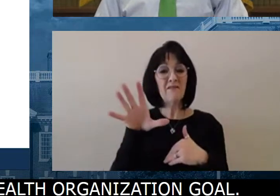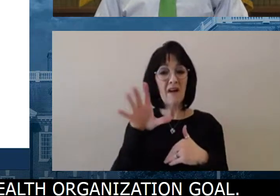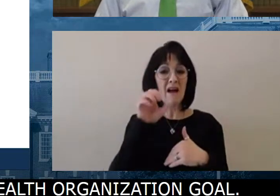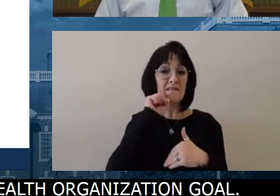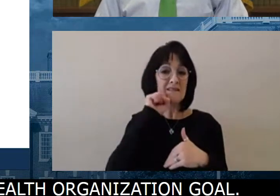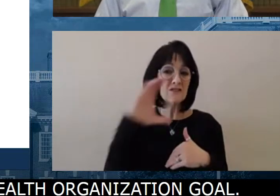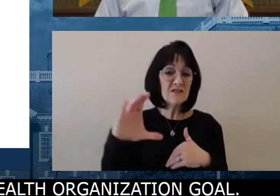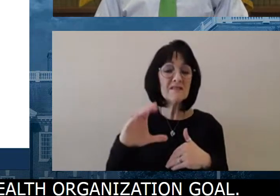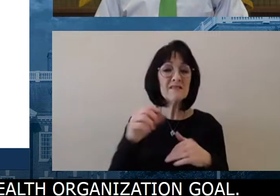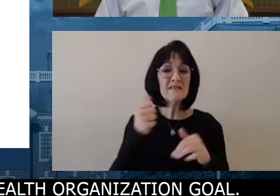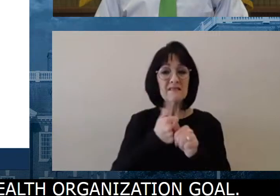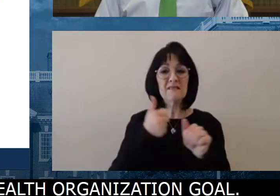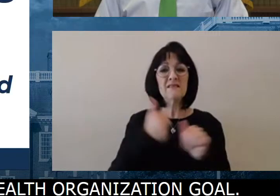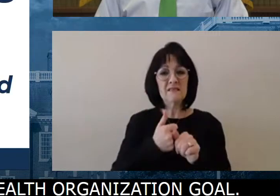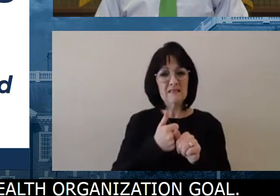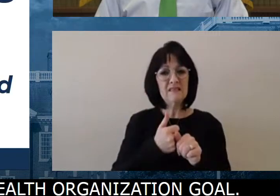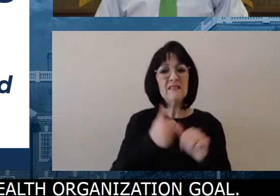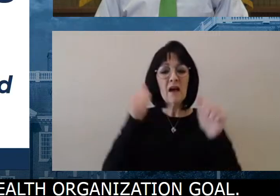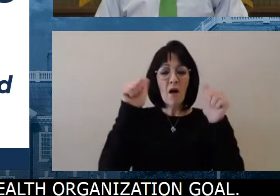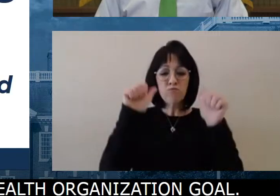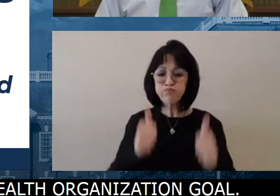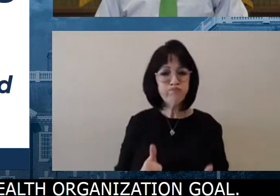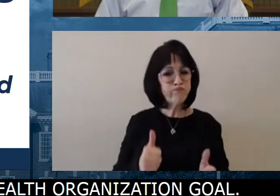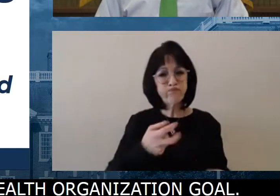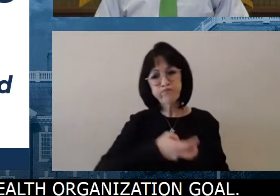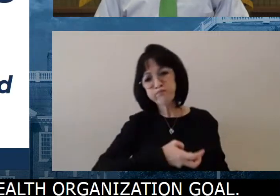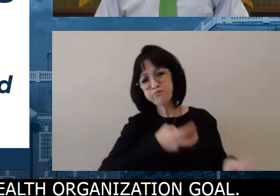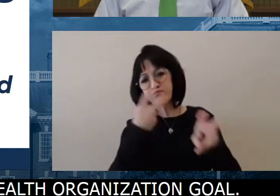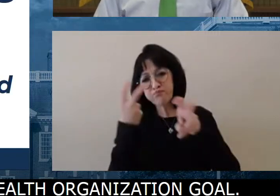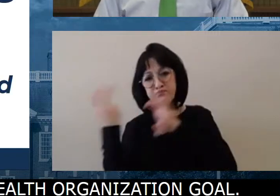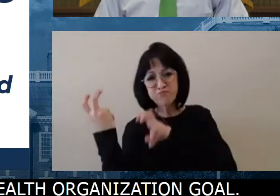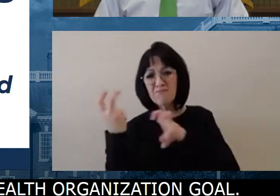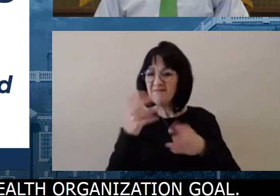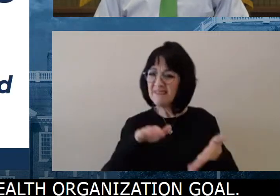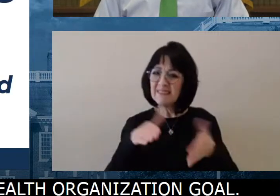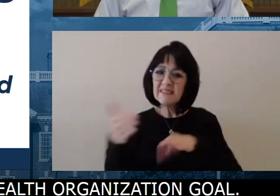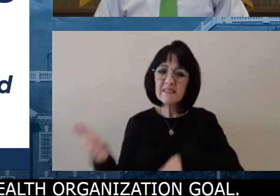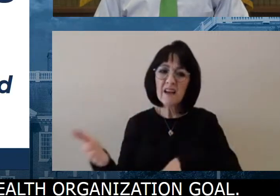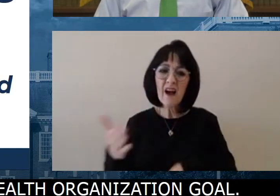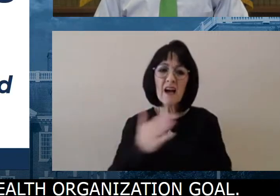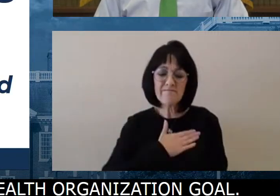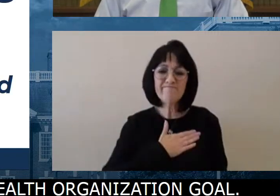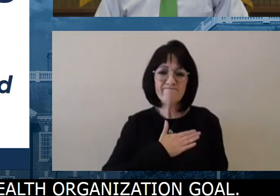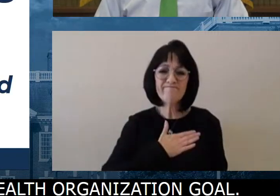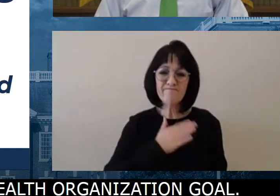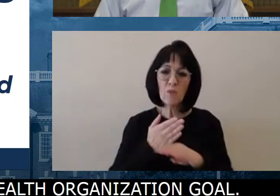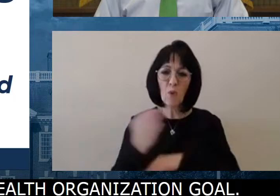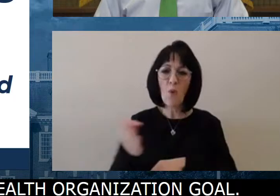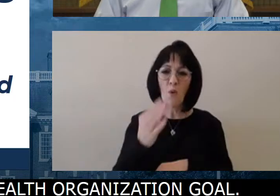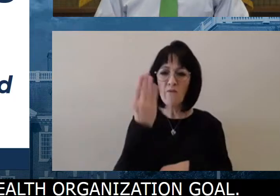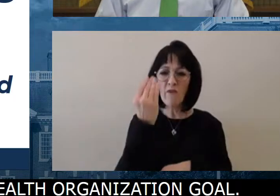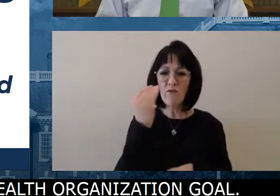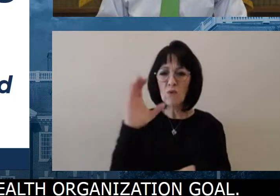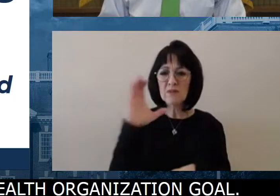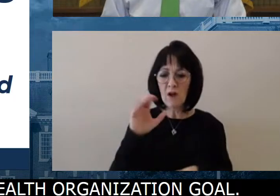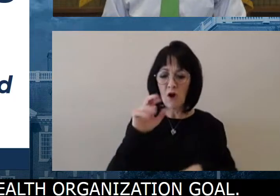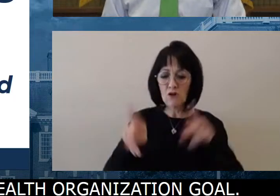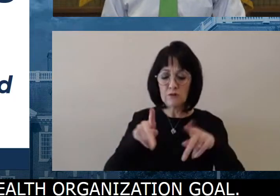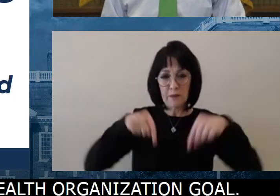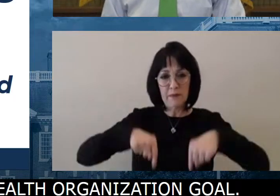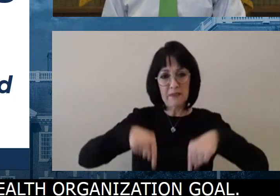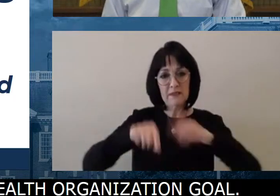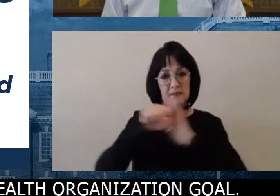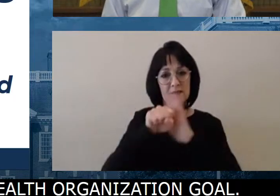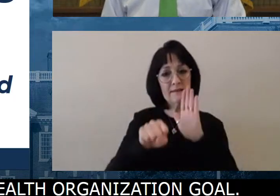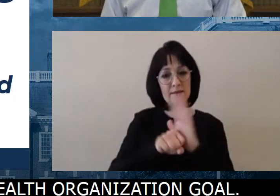of the people. Looking again at our testing totals on the next slide, we're moving up and just doing an